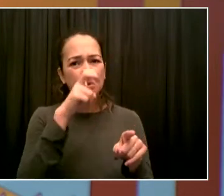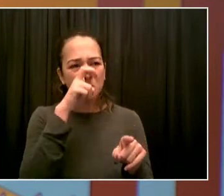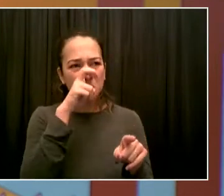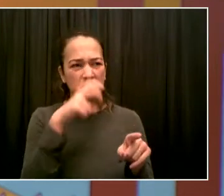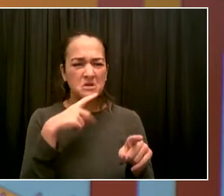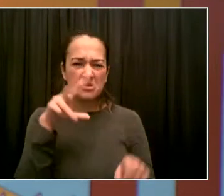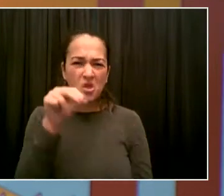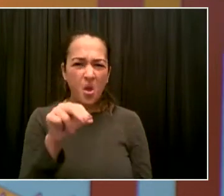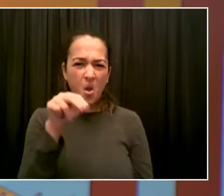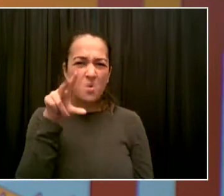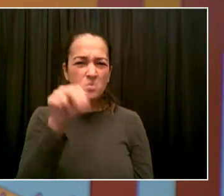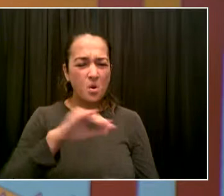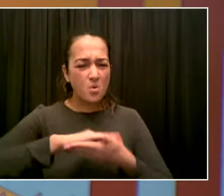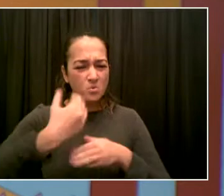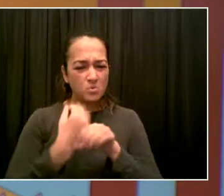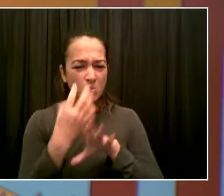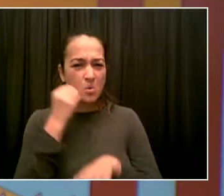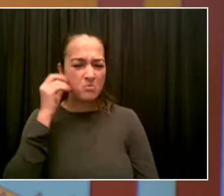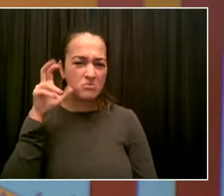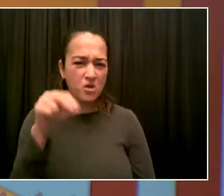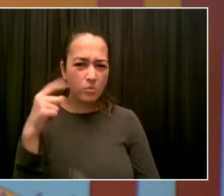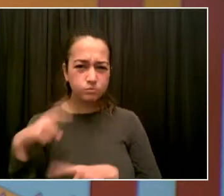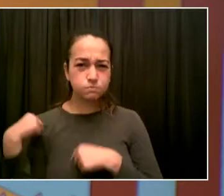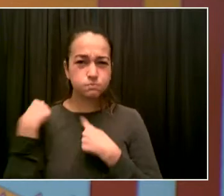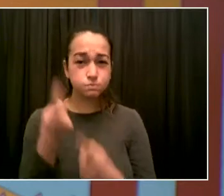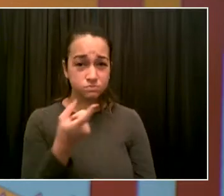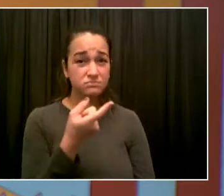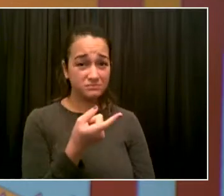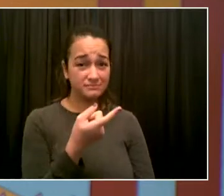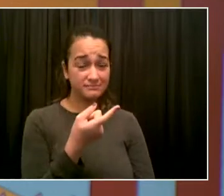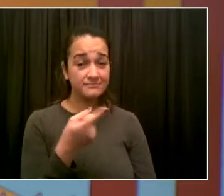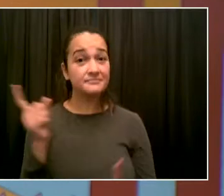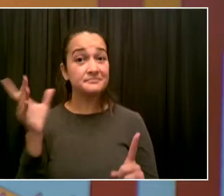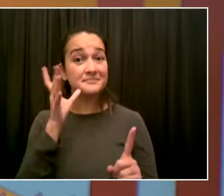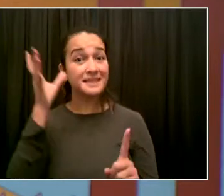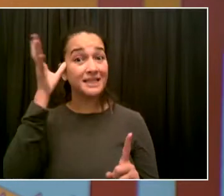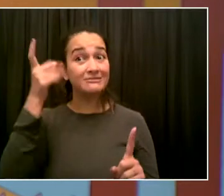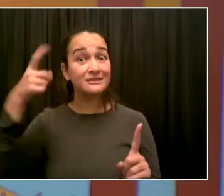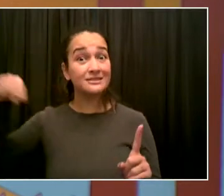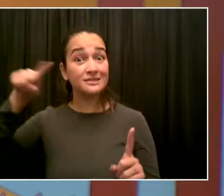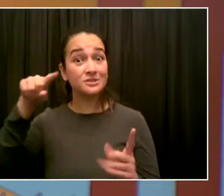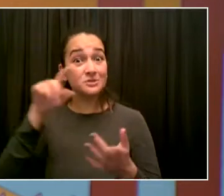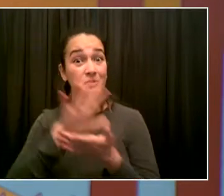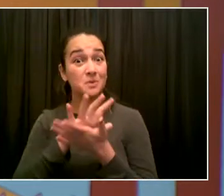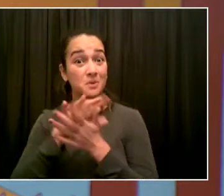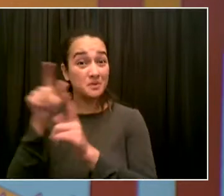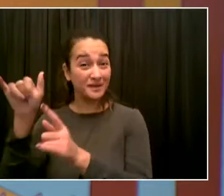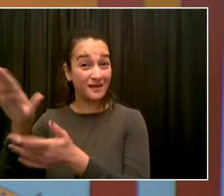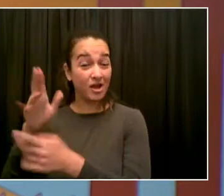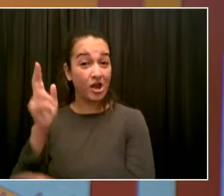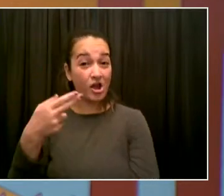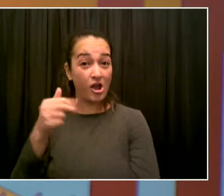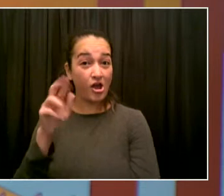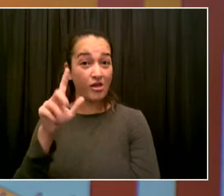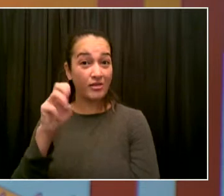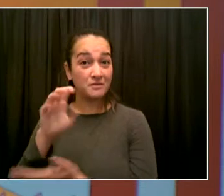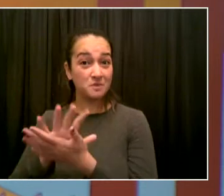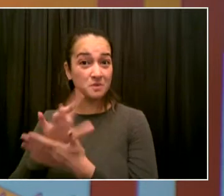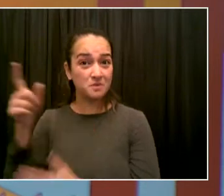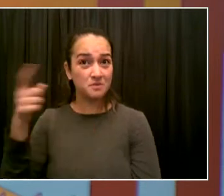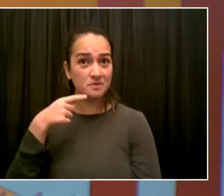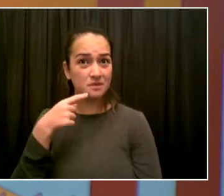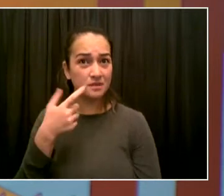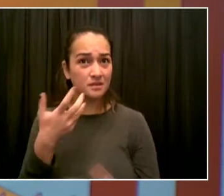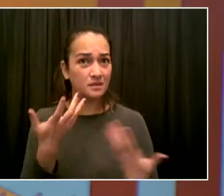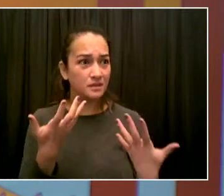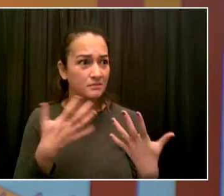you know, to avoid disruption, especially in the schools, the grade schools where kids can't get vaccinated, there should be some sort